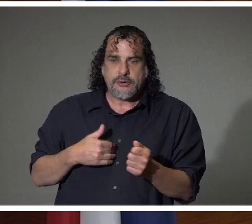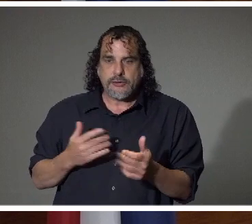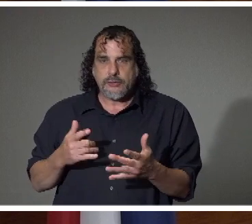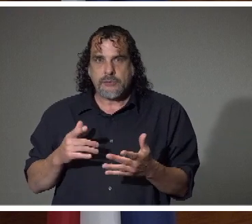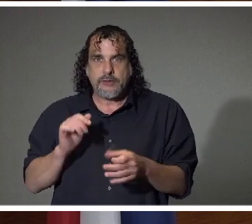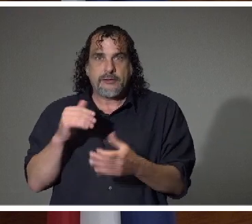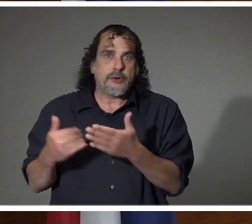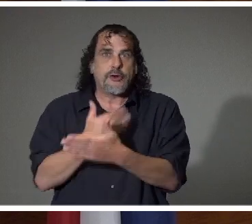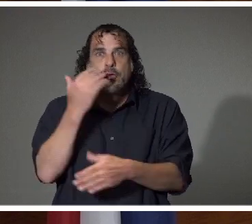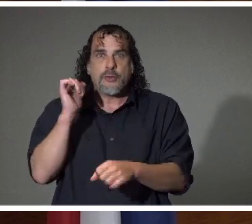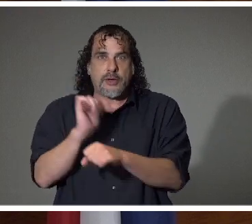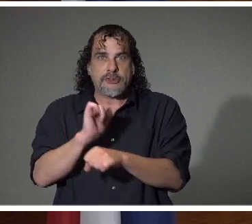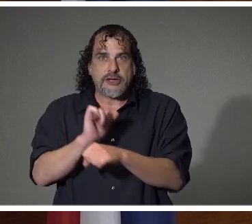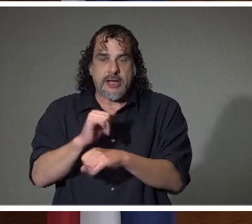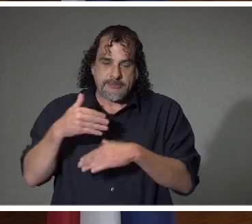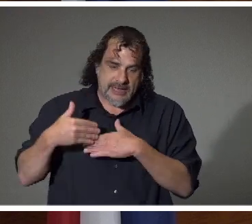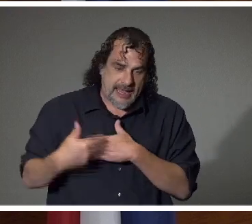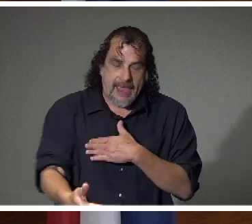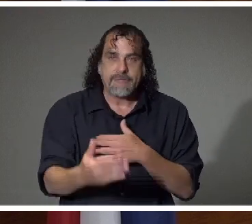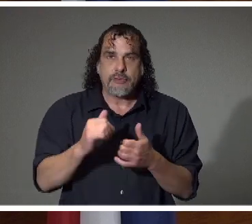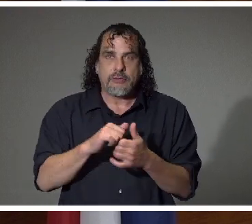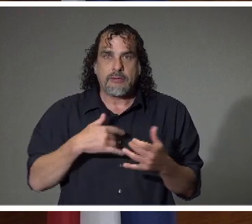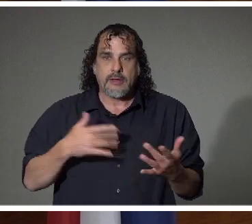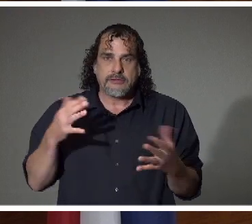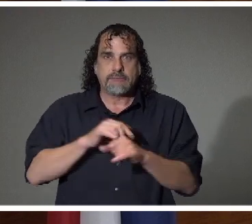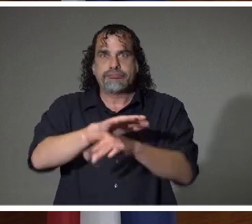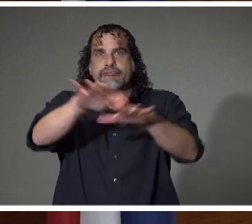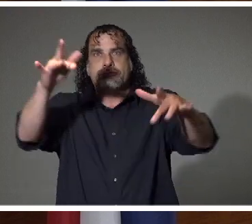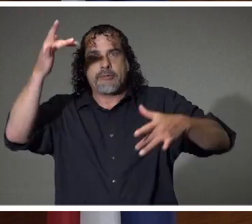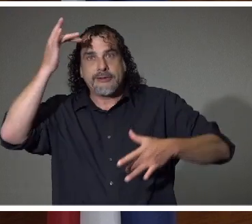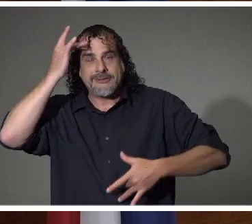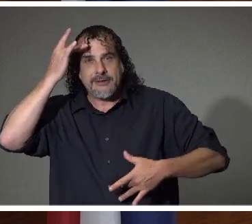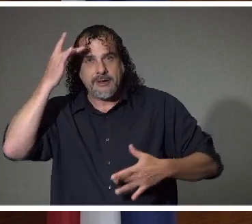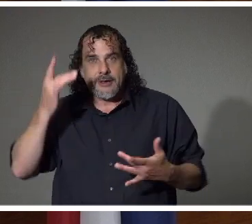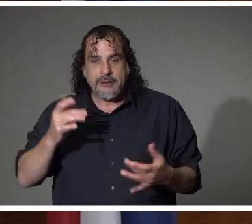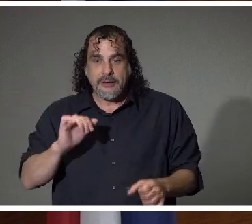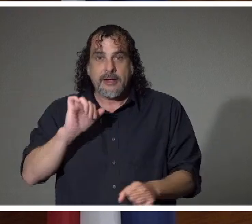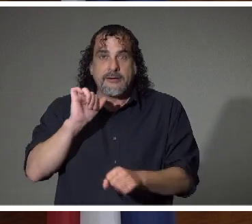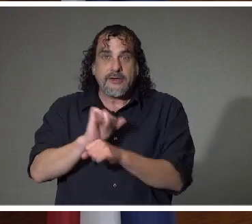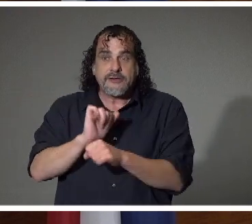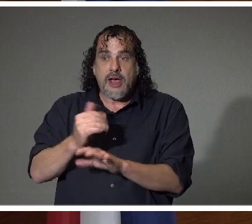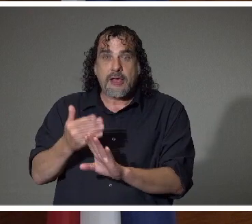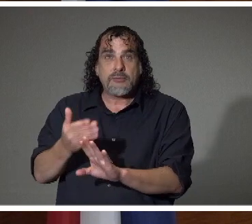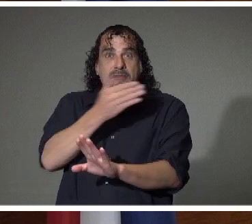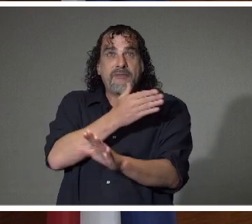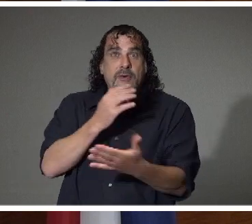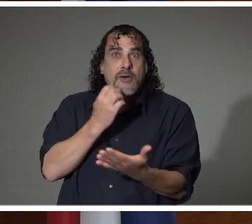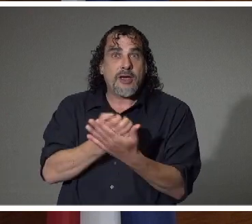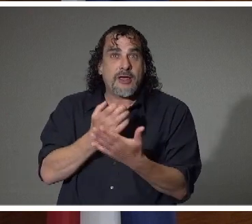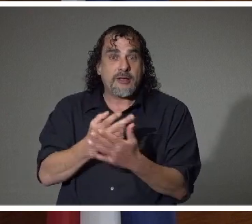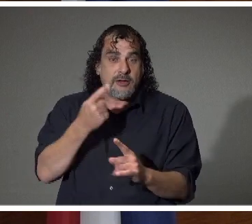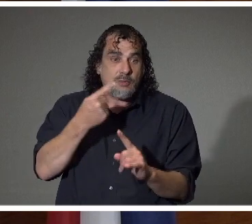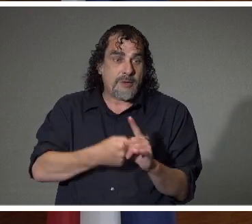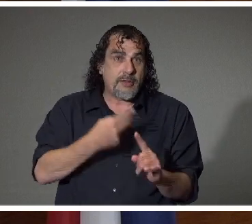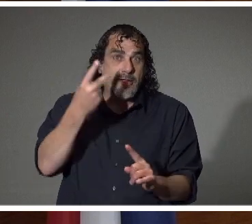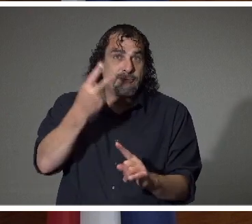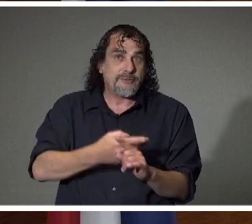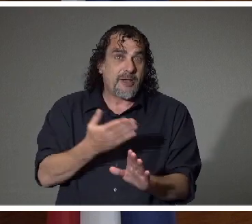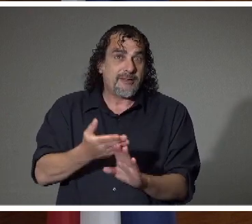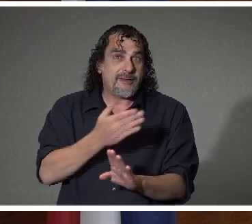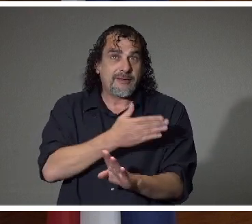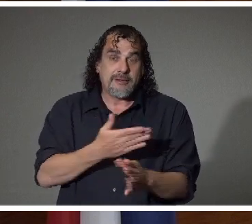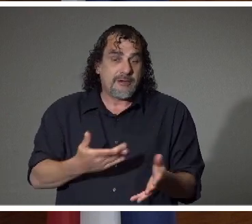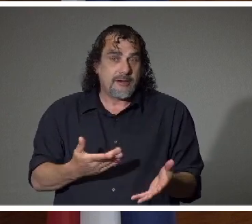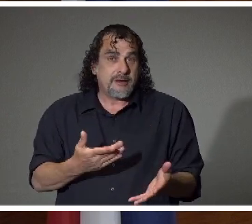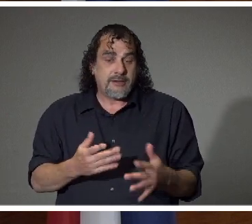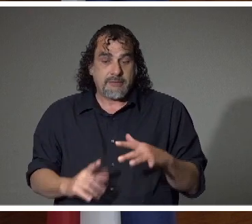post-pandemic, because the jobs that were in our economy a month or two ago very well